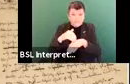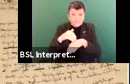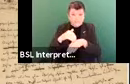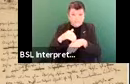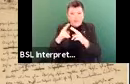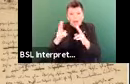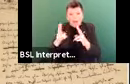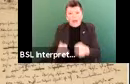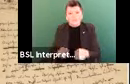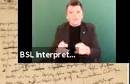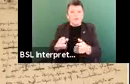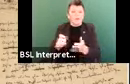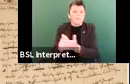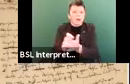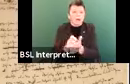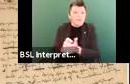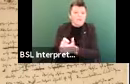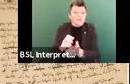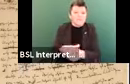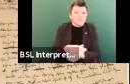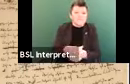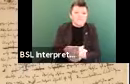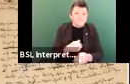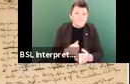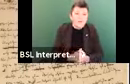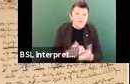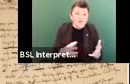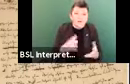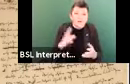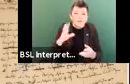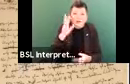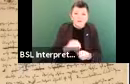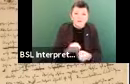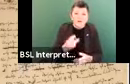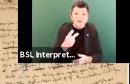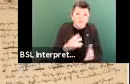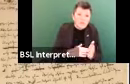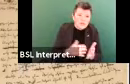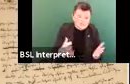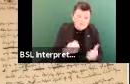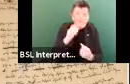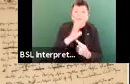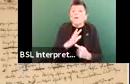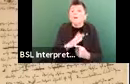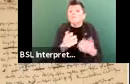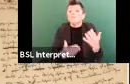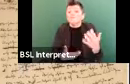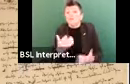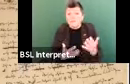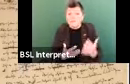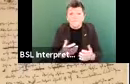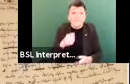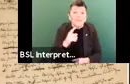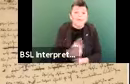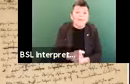of consequences in 2 minutes, the main result is that in objective terms, I don't speak